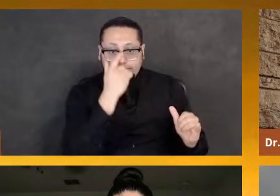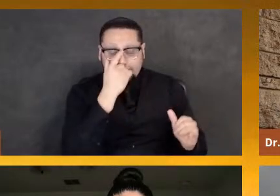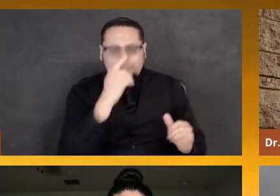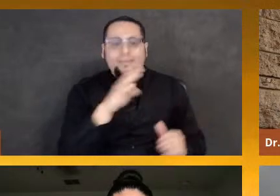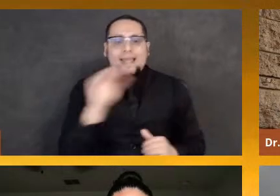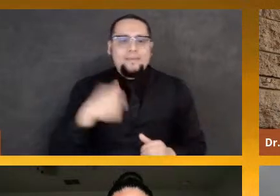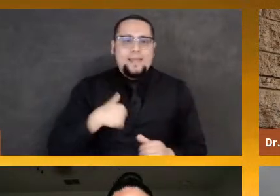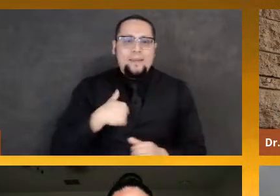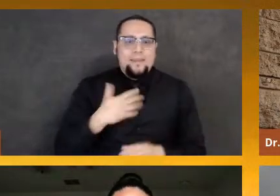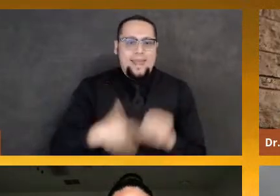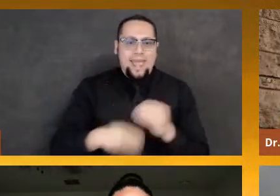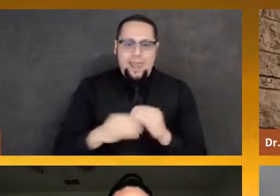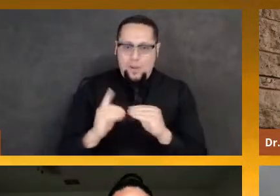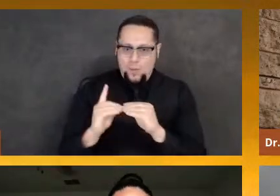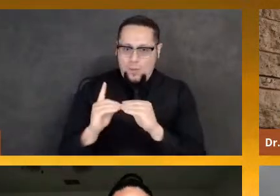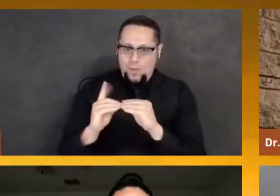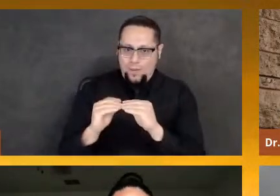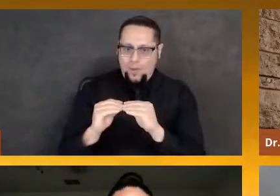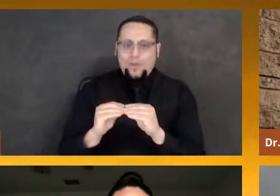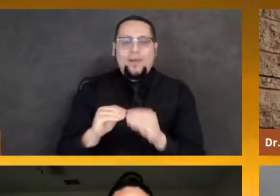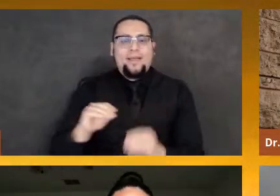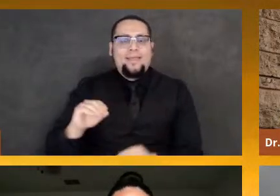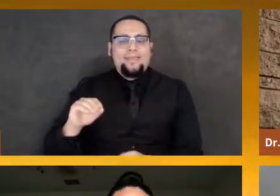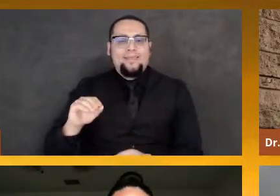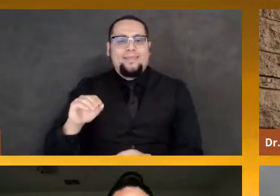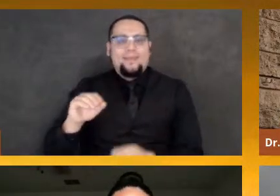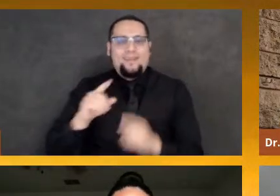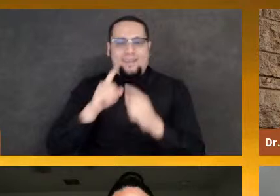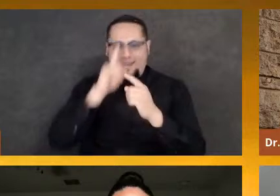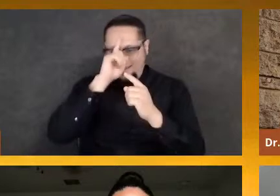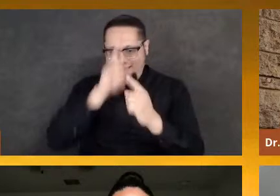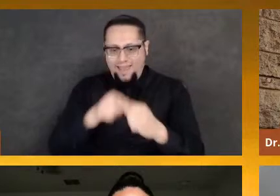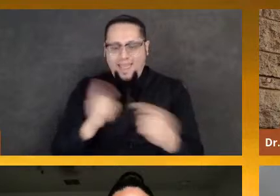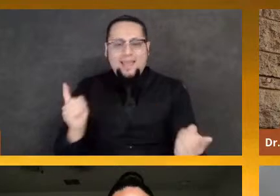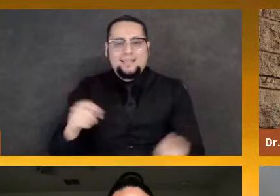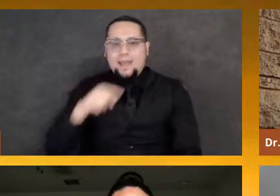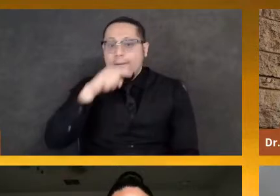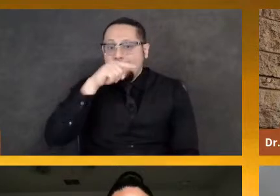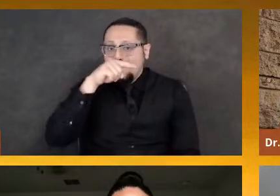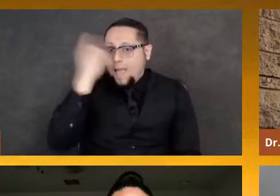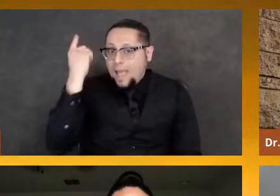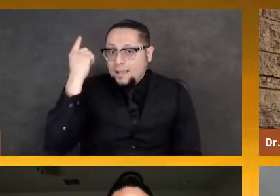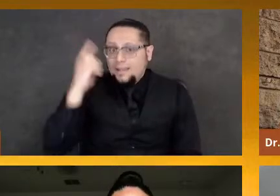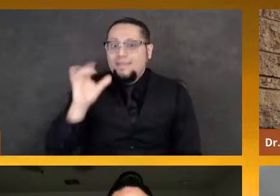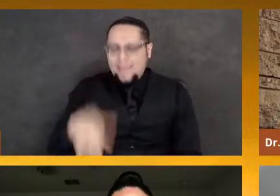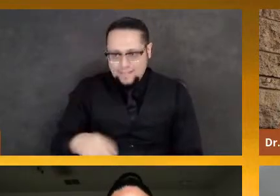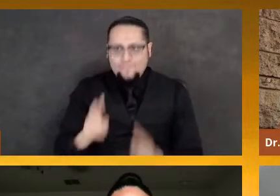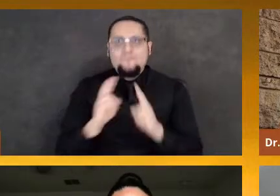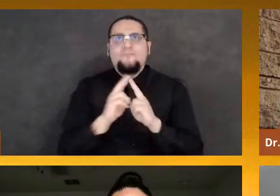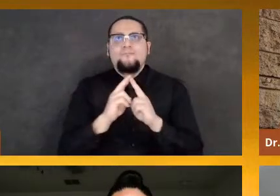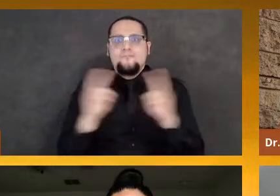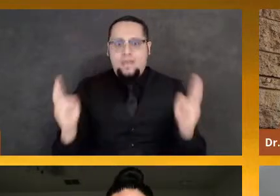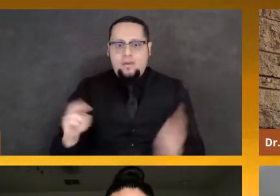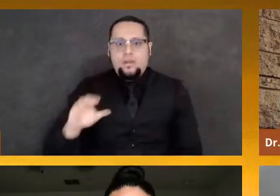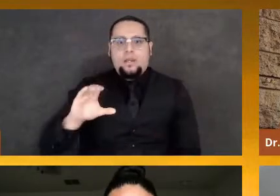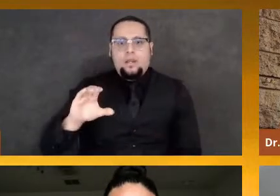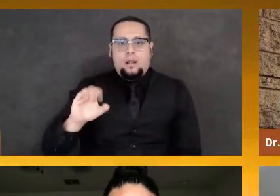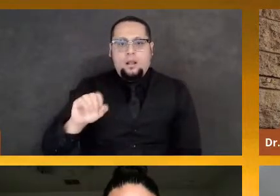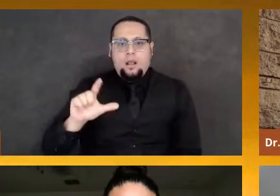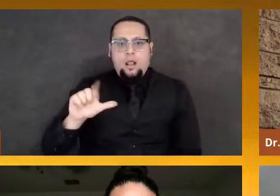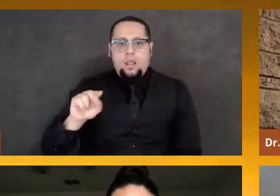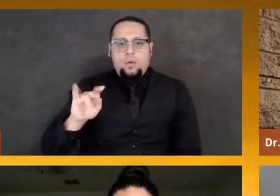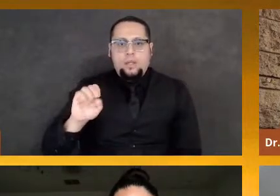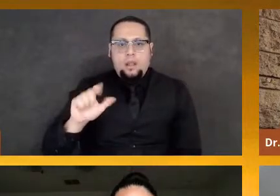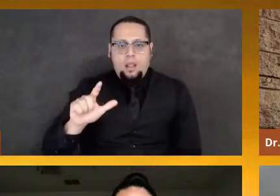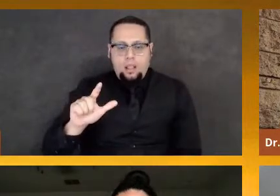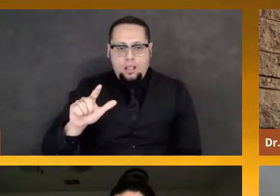thing. The anti-Blackness in Indigenous communities is very colonial. What Ramon brought up earlier was the Cherokee